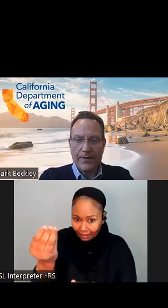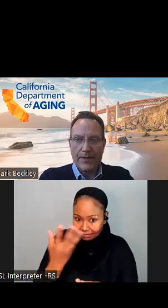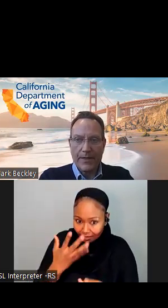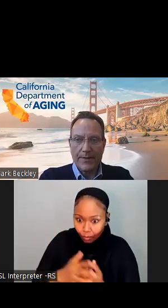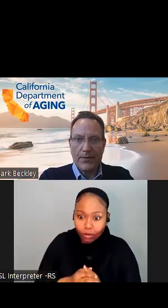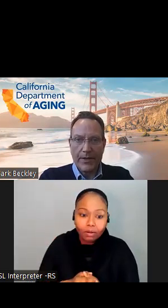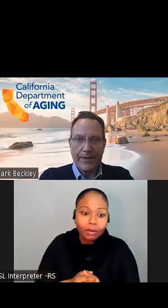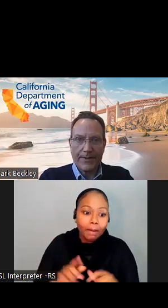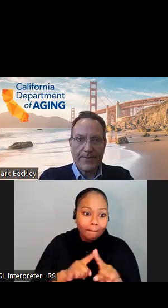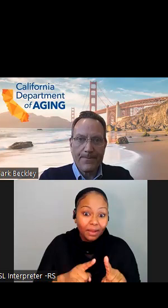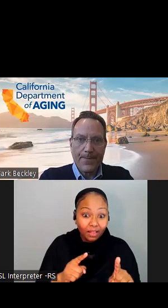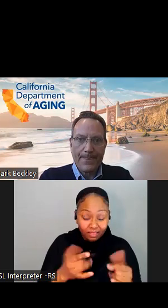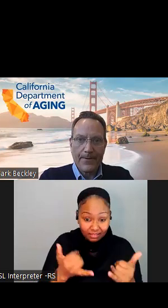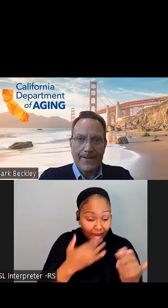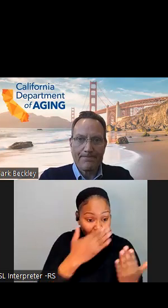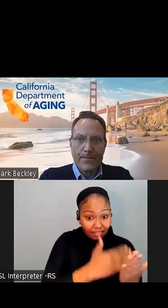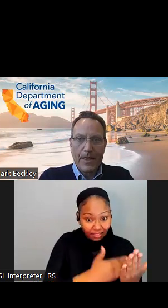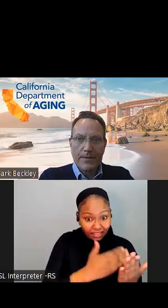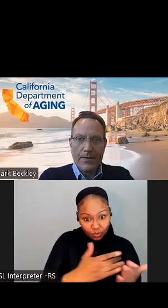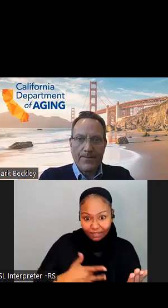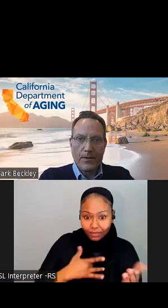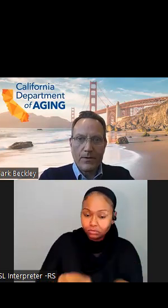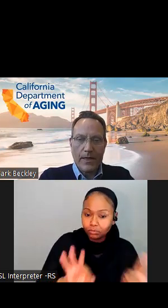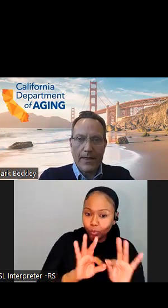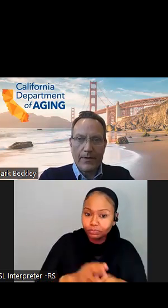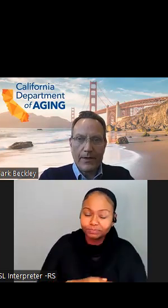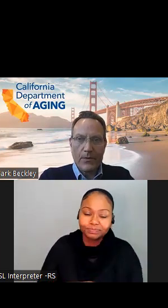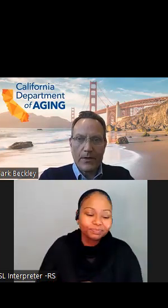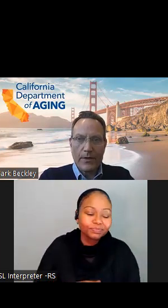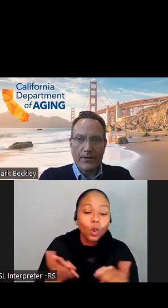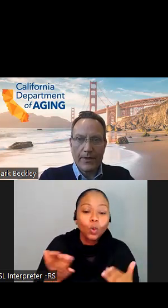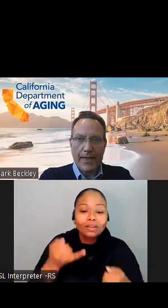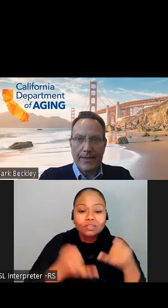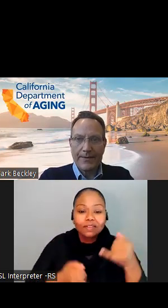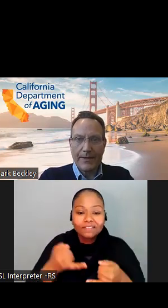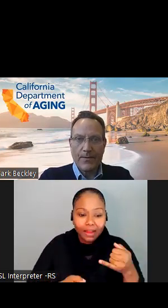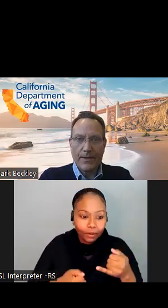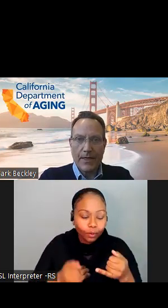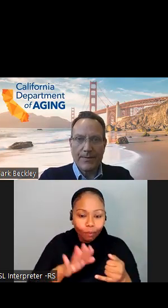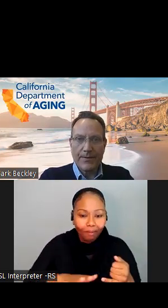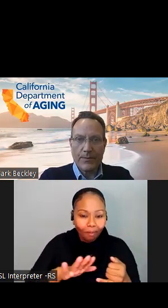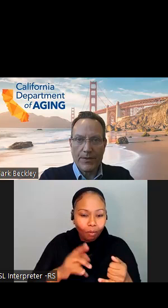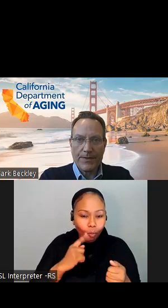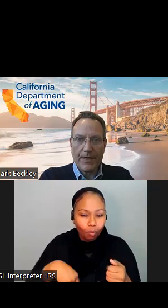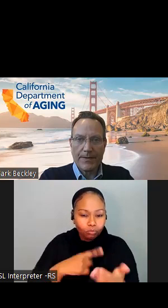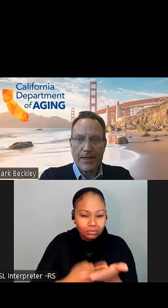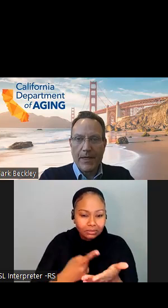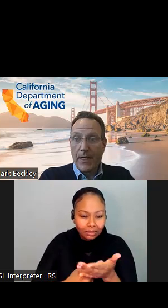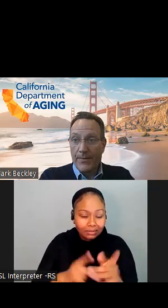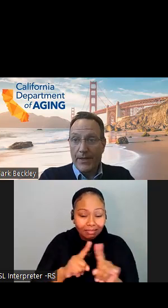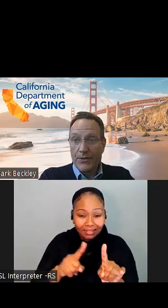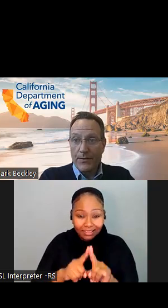really the key scope areas. Okay. So the final area we're going to look at is the different types of